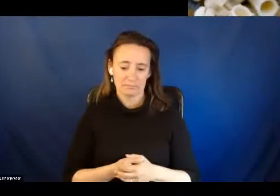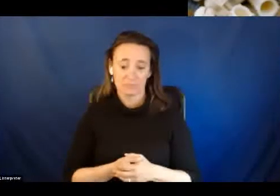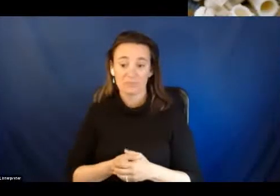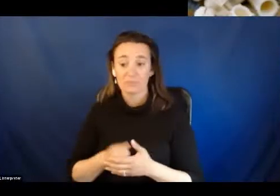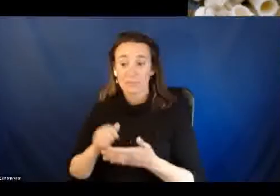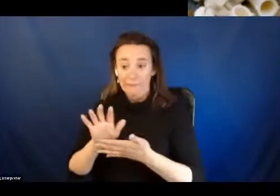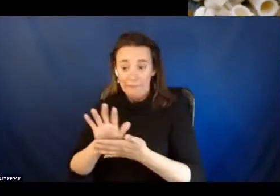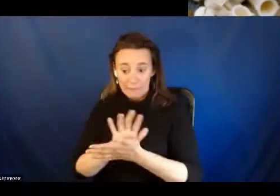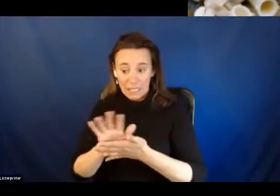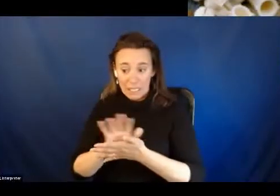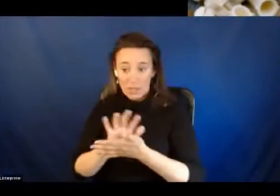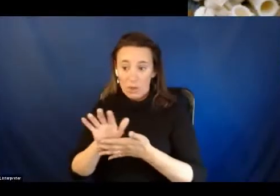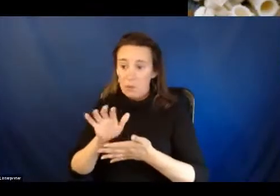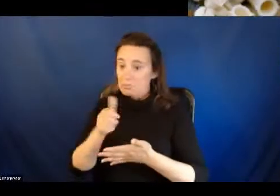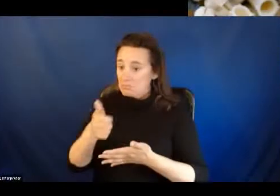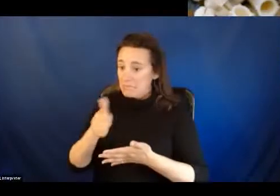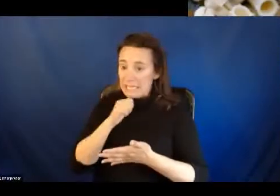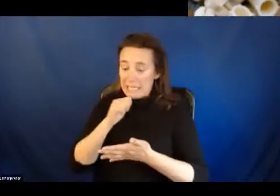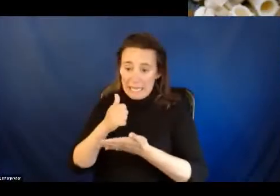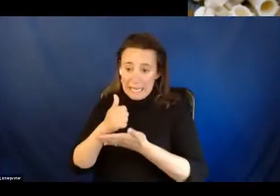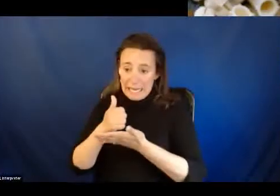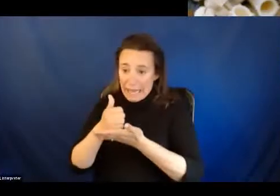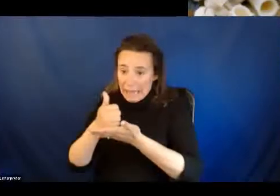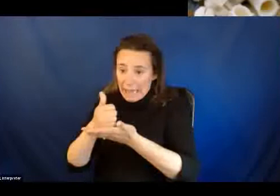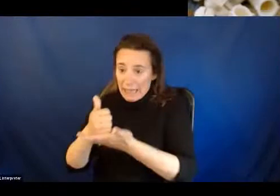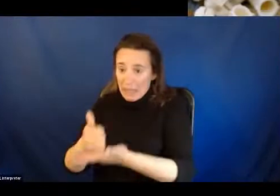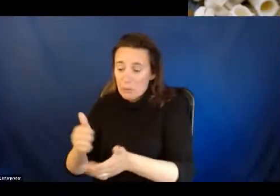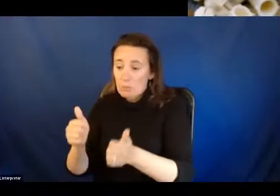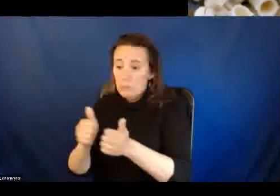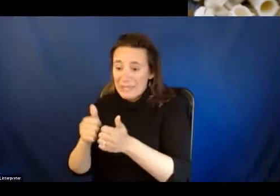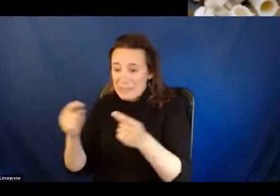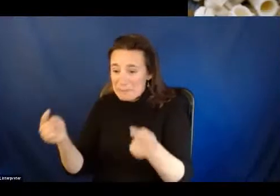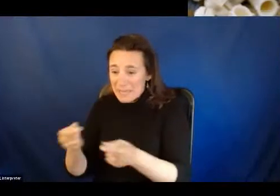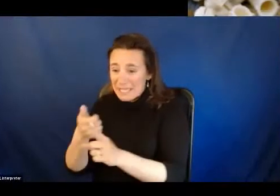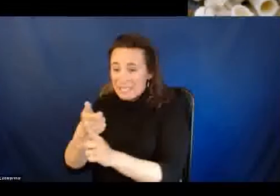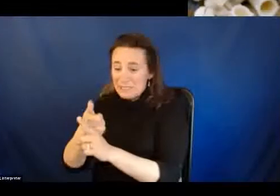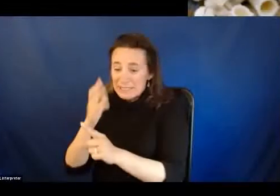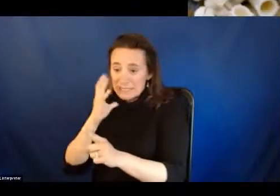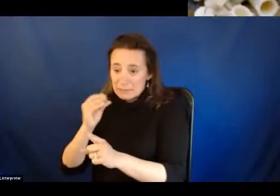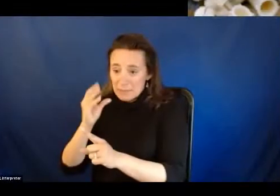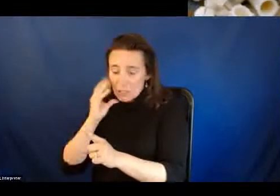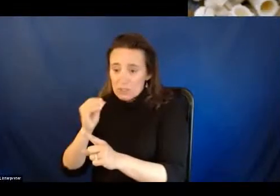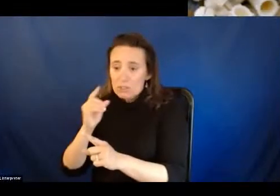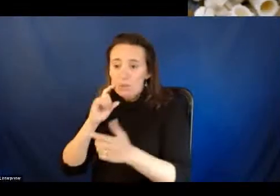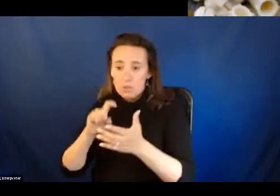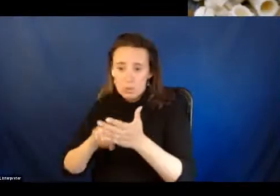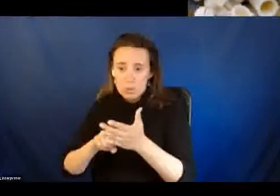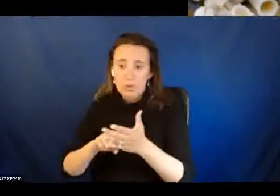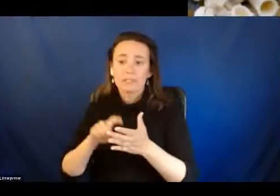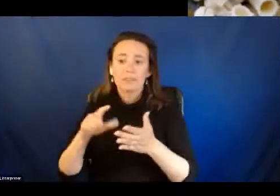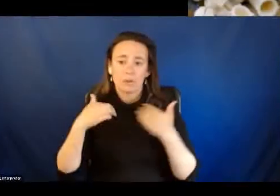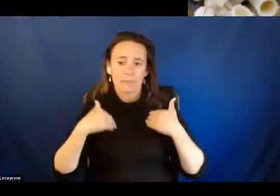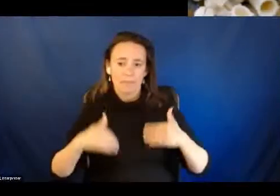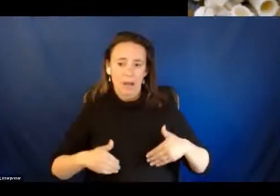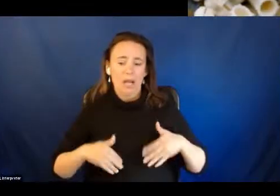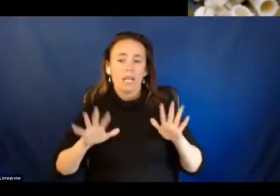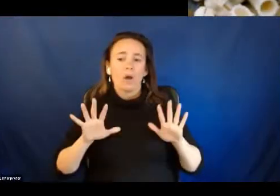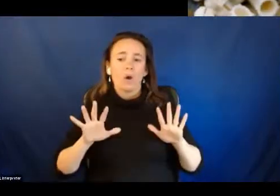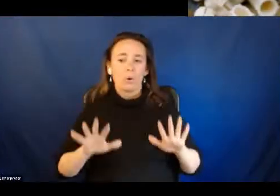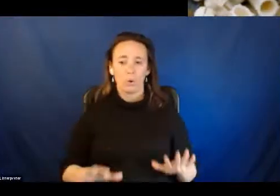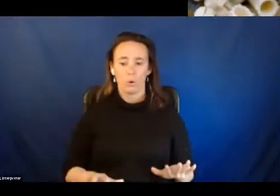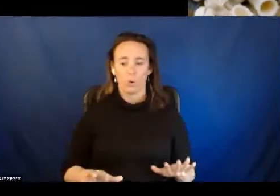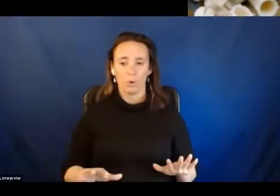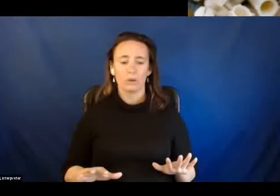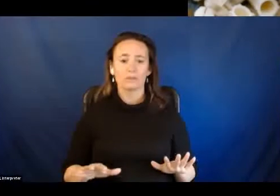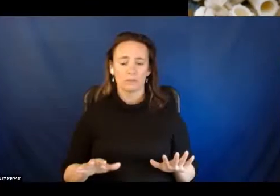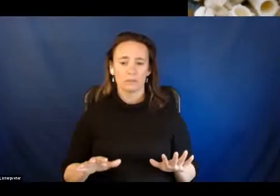anything to help her with the pain she was experiencing, we could see the relief in her body language and in her facial expressions and hear it in her tone